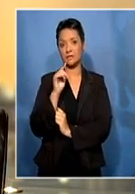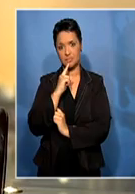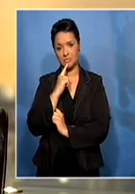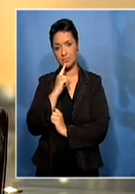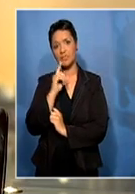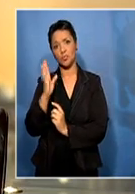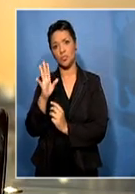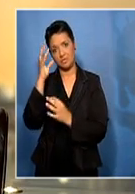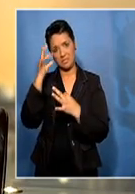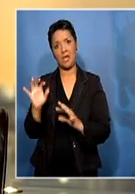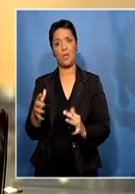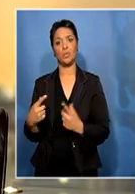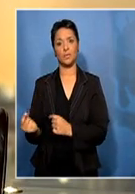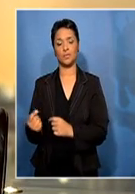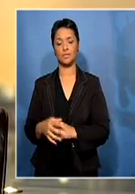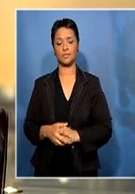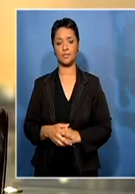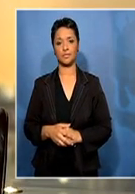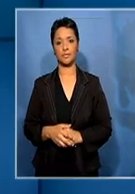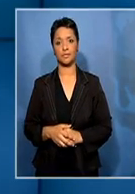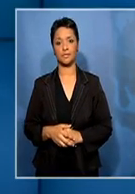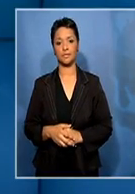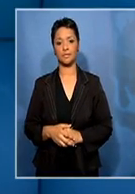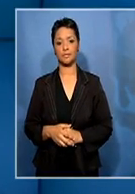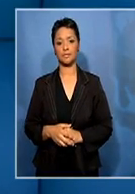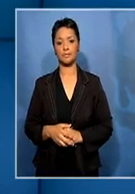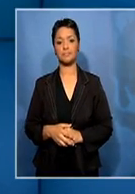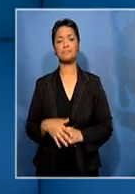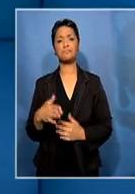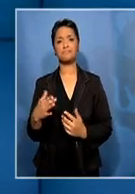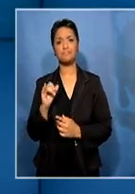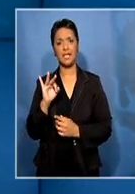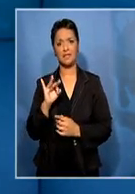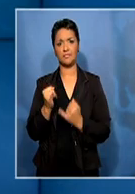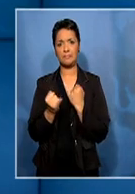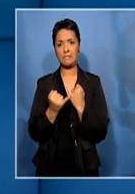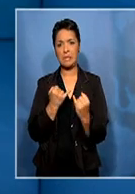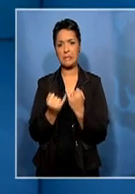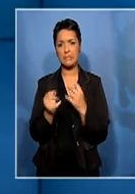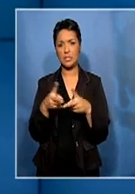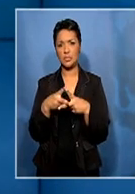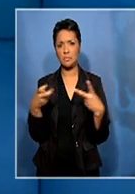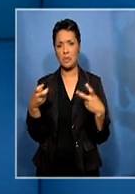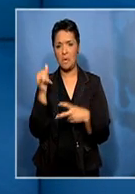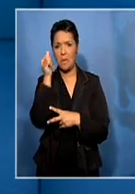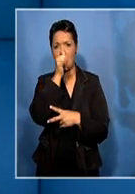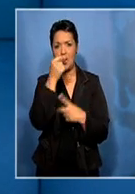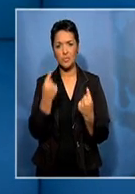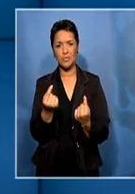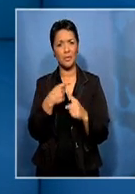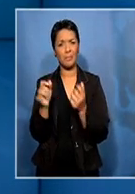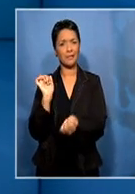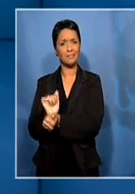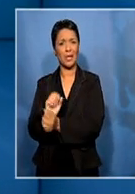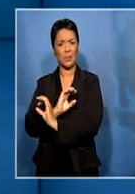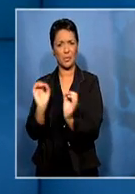it moves. There seems to be a low conviction rate when it comes to crimes of this nature. What would you say is the reason for